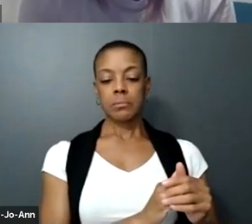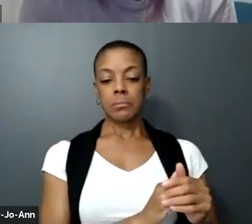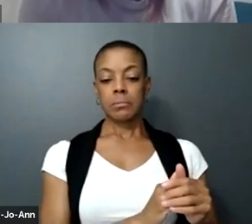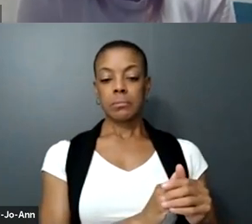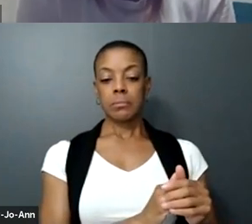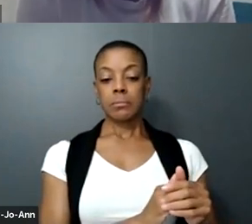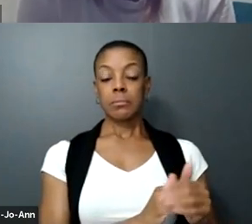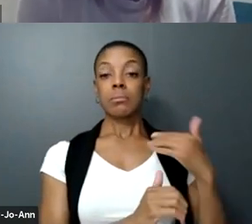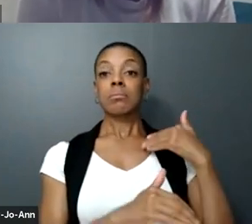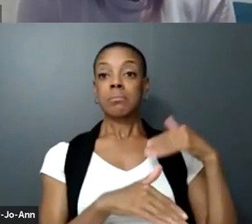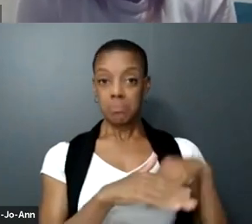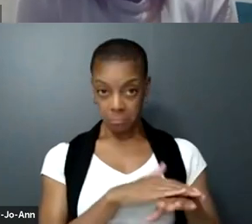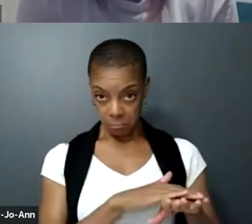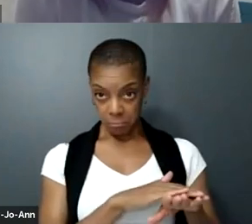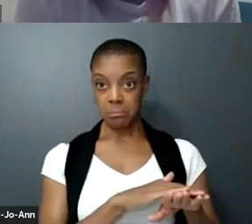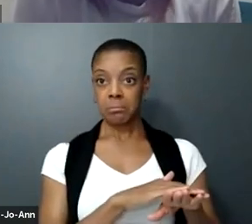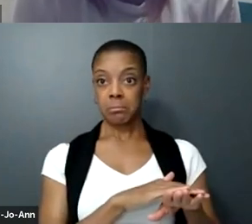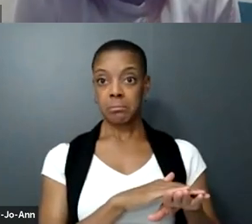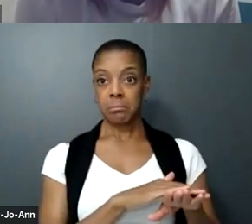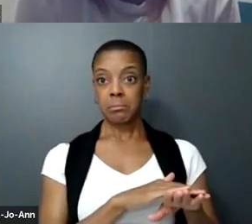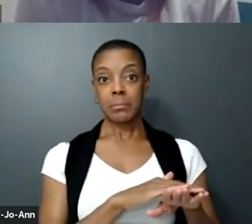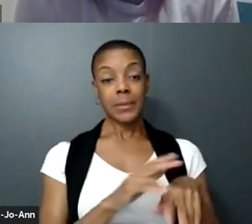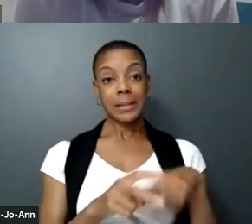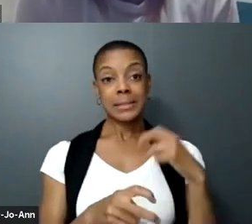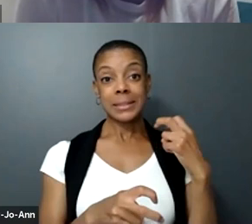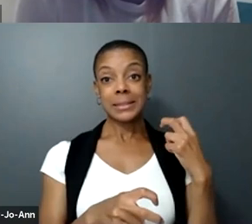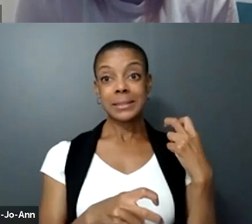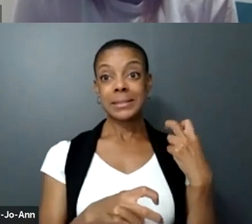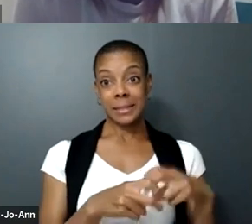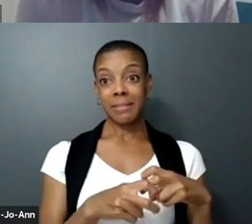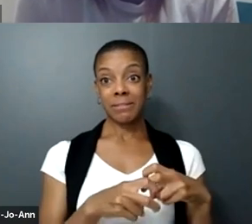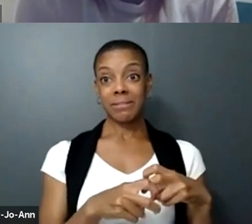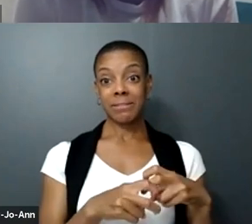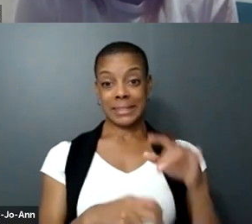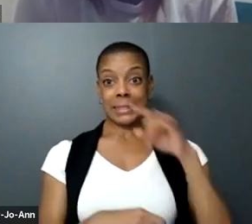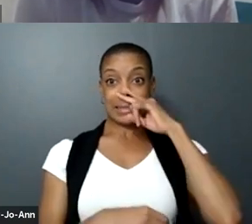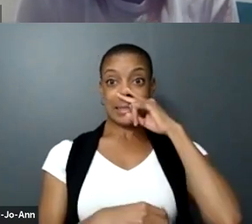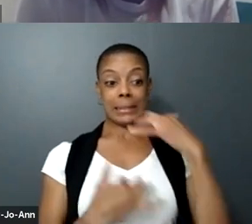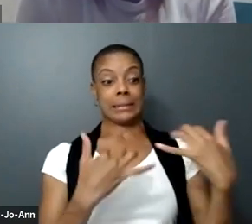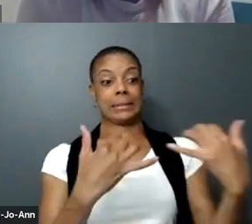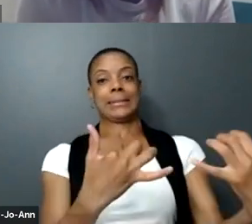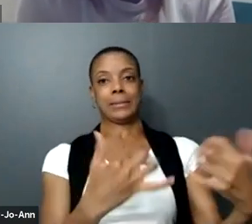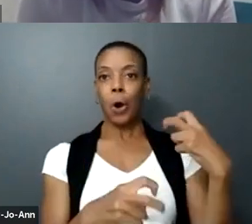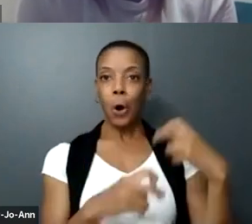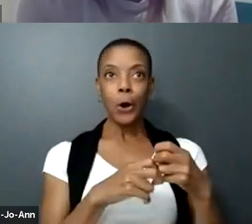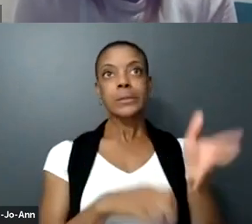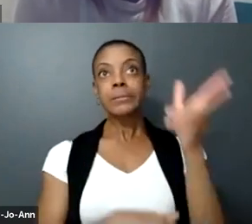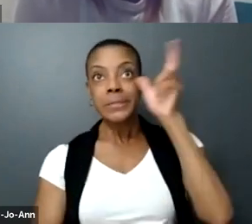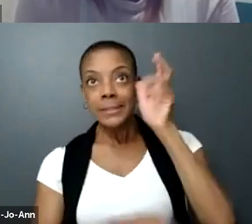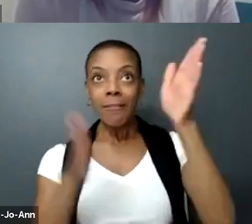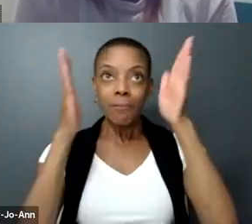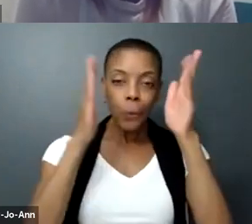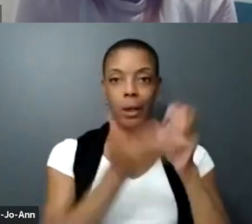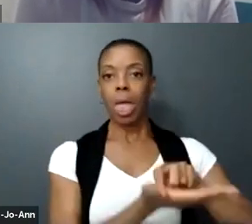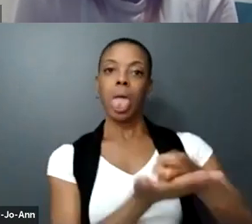I went in the first one, and it was a tough crowd, because these kids were, you know, tough to sit and focus and listen. And of